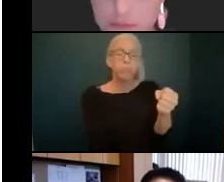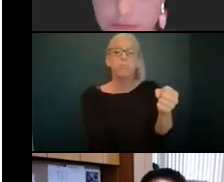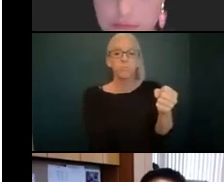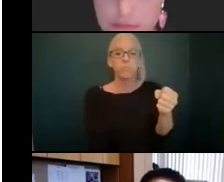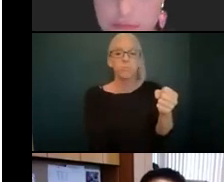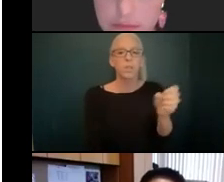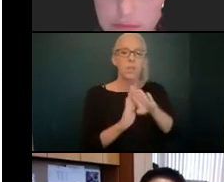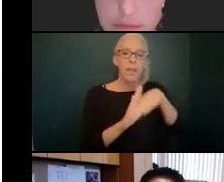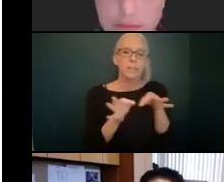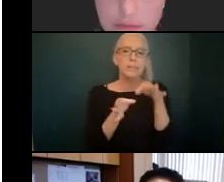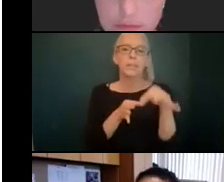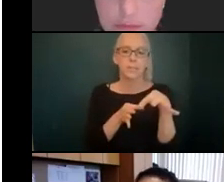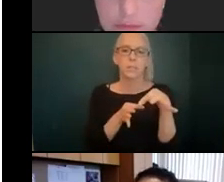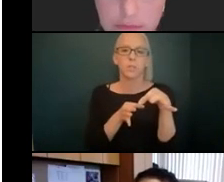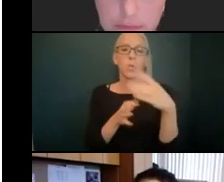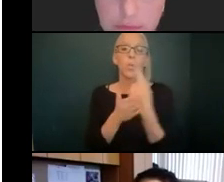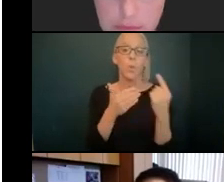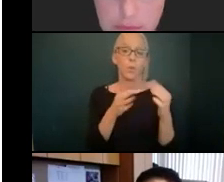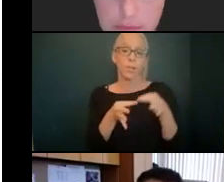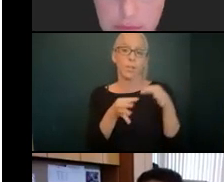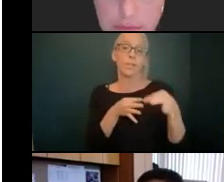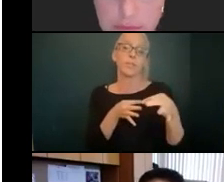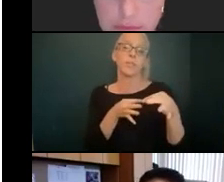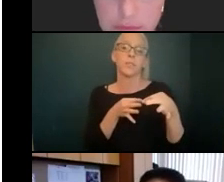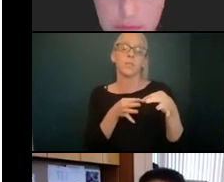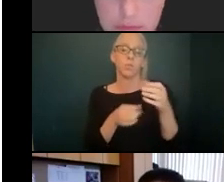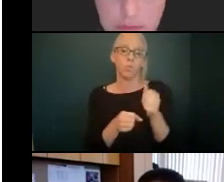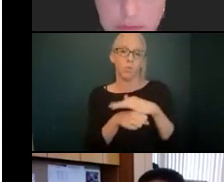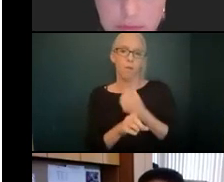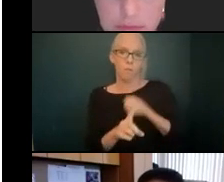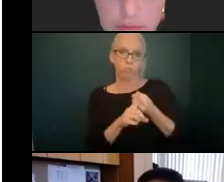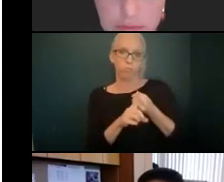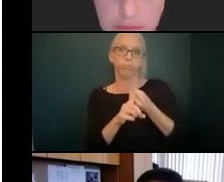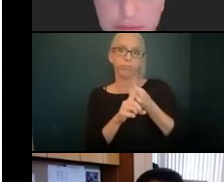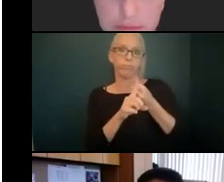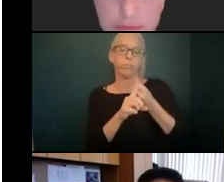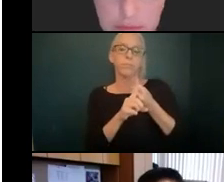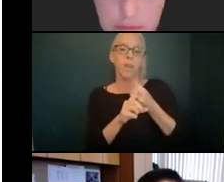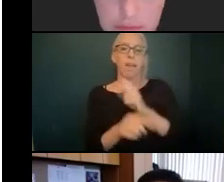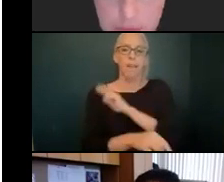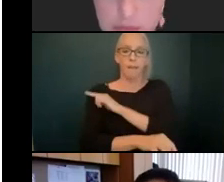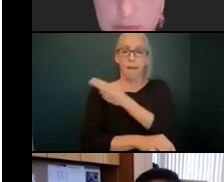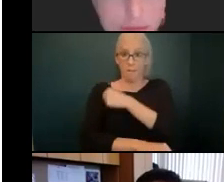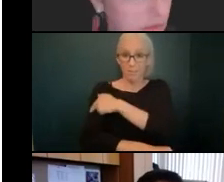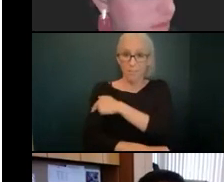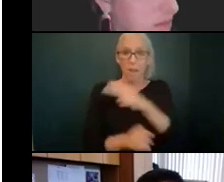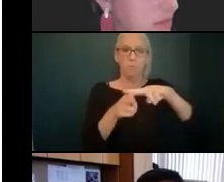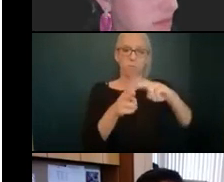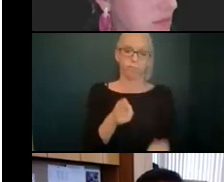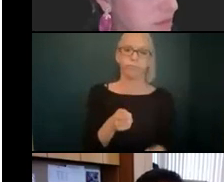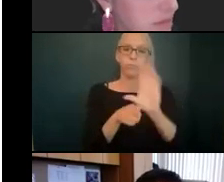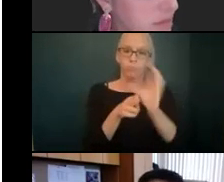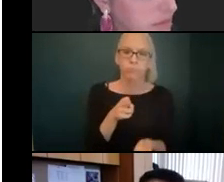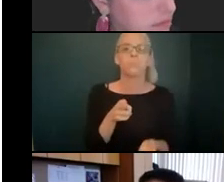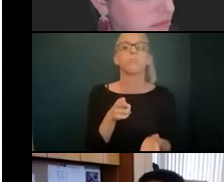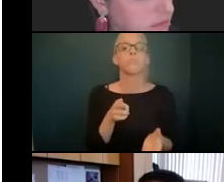week behind the cases. And certainly we've seen a dramatic drop in hospitalizations. I don't even think Jackson sends us.